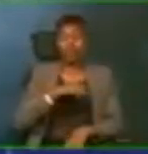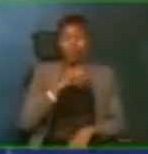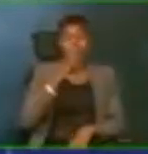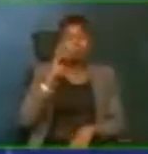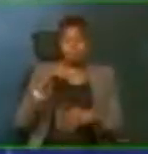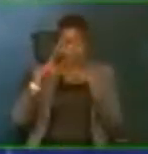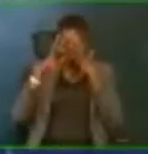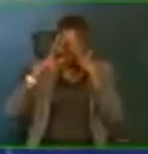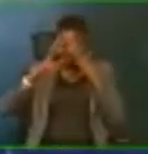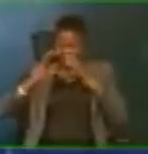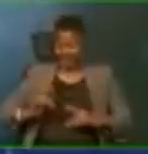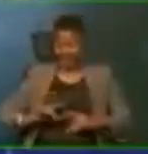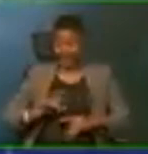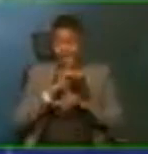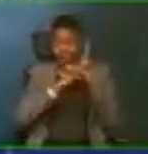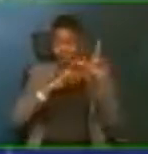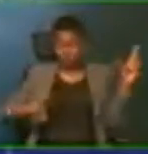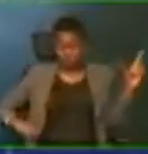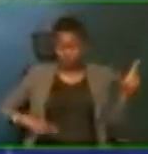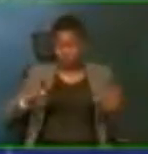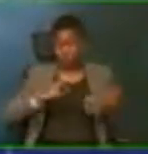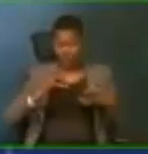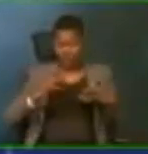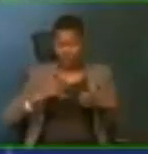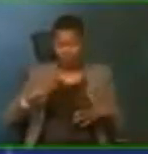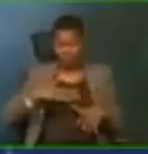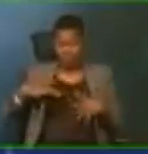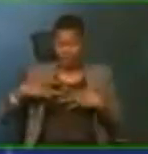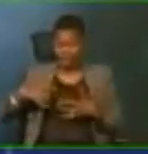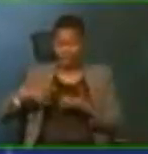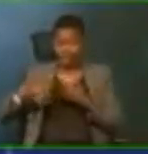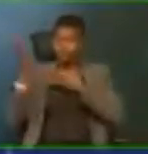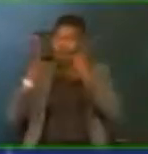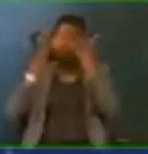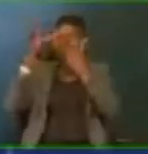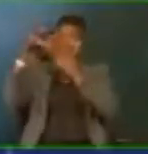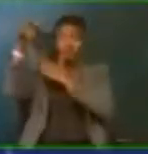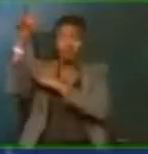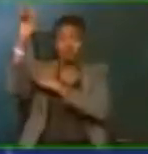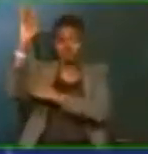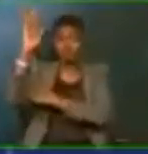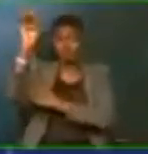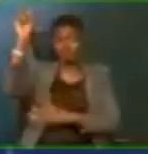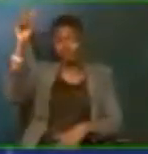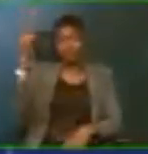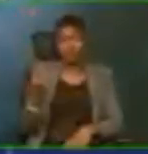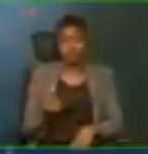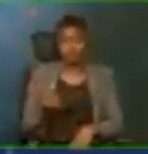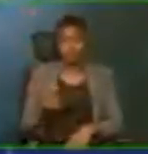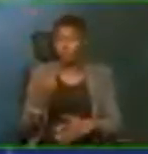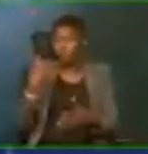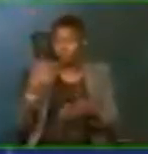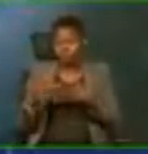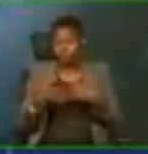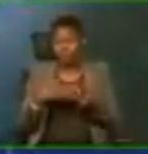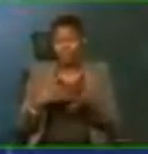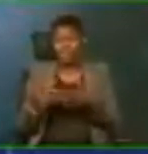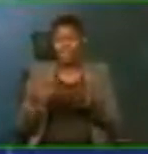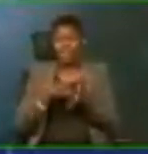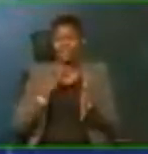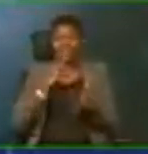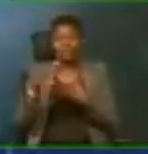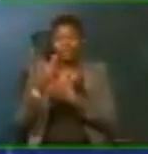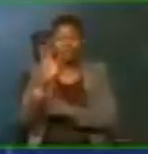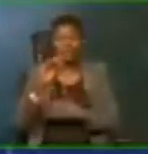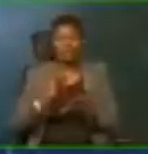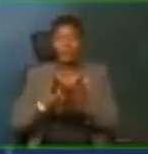determine, Lord, I want my heart to serve you. In any whatever, it is God that must